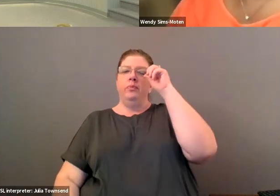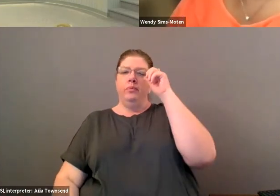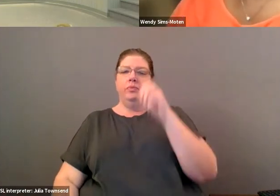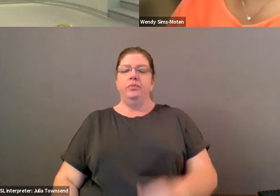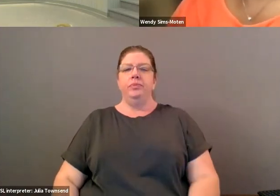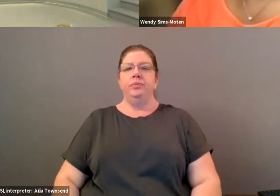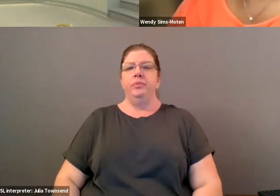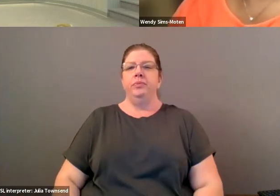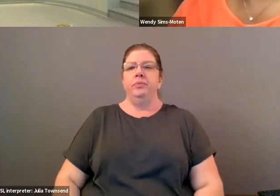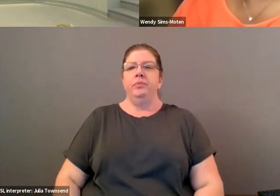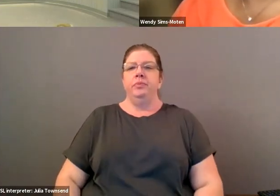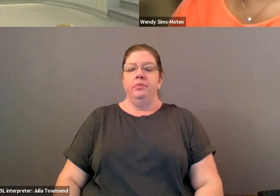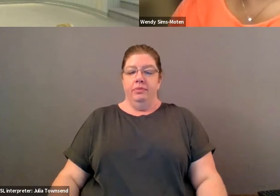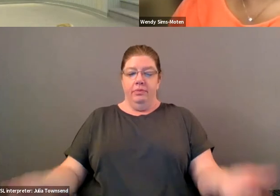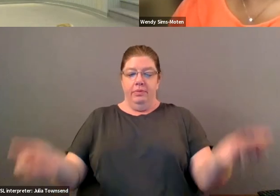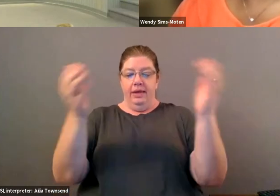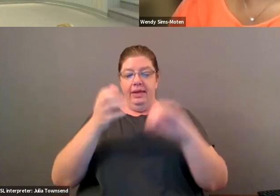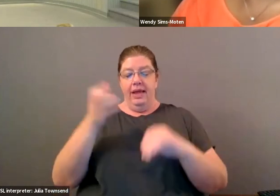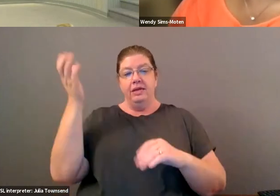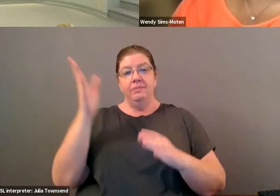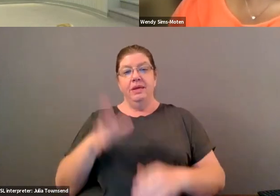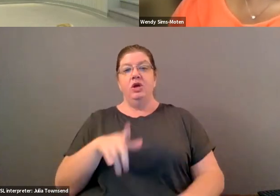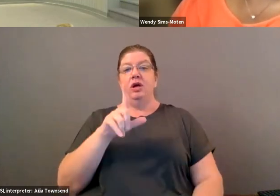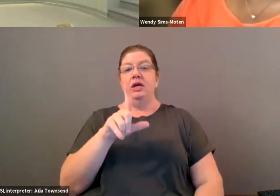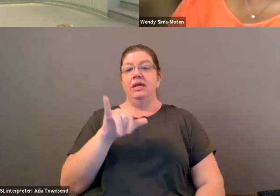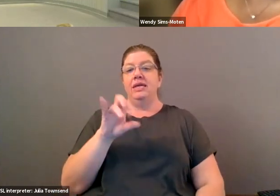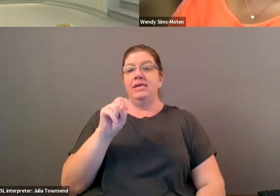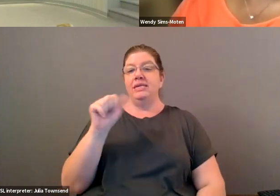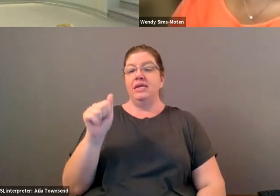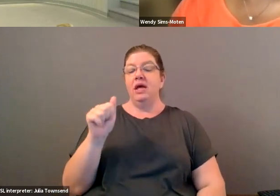Our next speaker is Lisa Ostendorf.